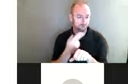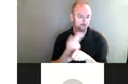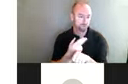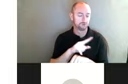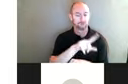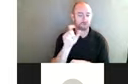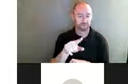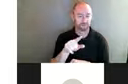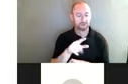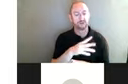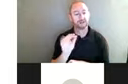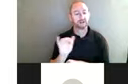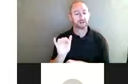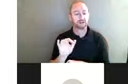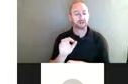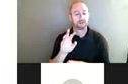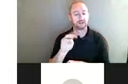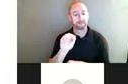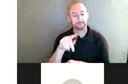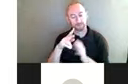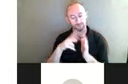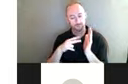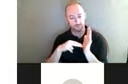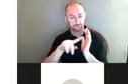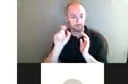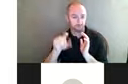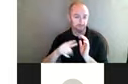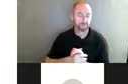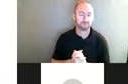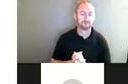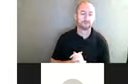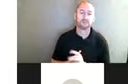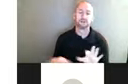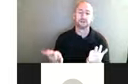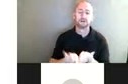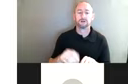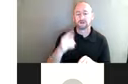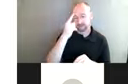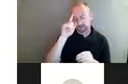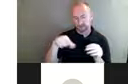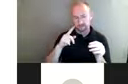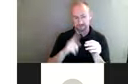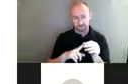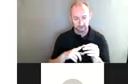and like a map reader question. You need to think about whether this is really, you know, the